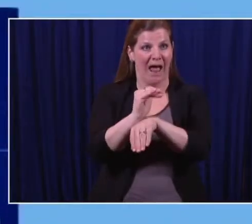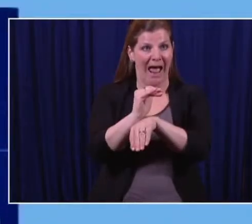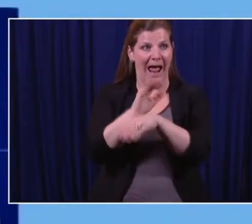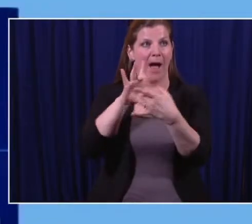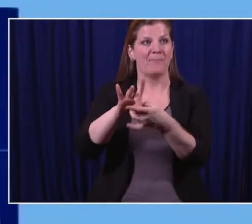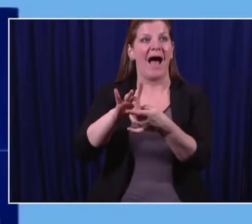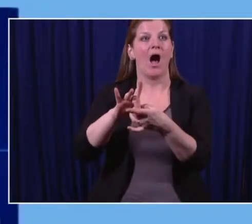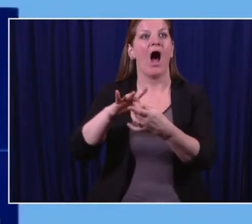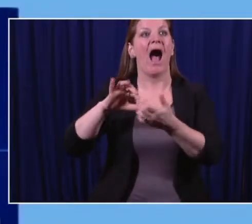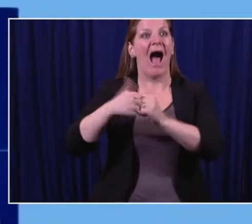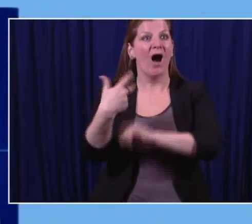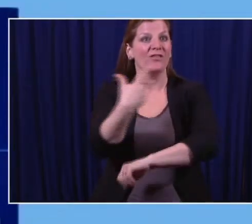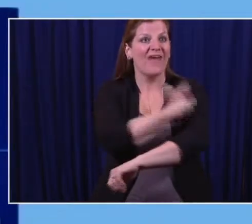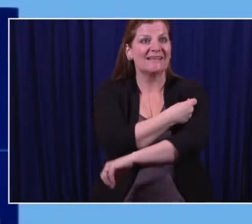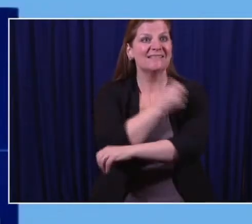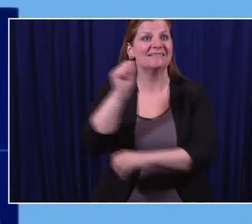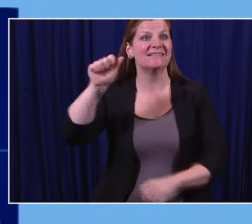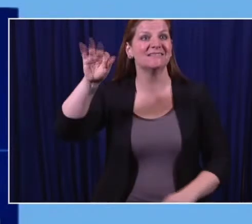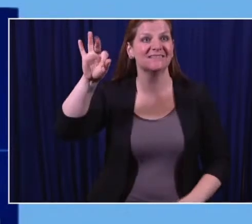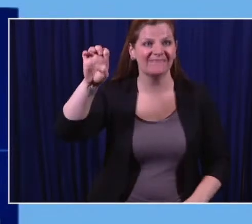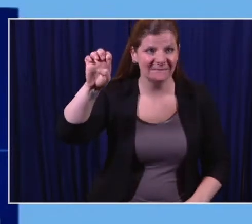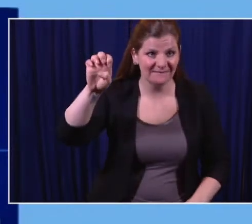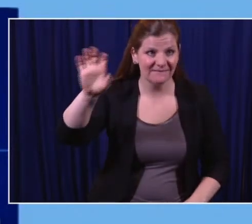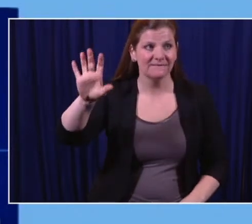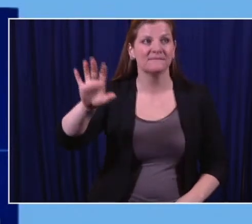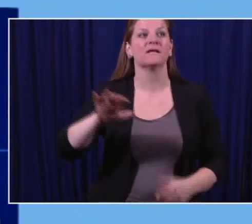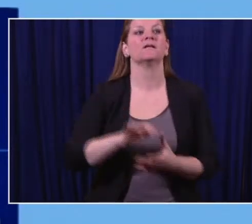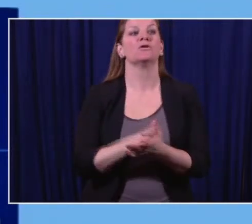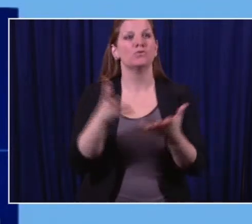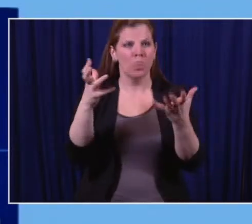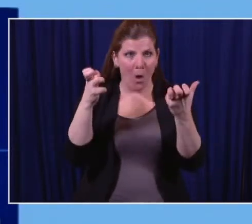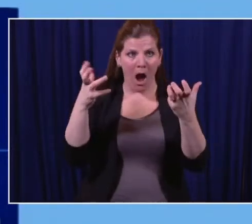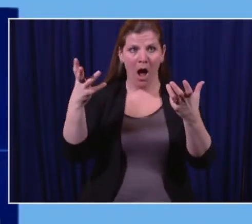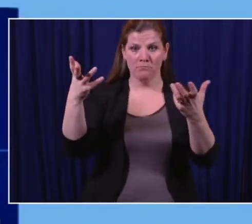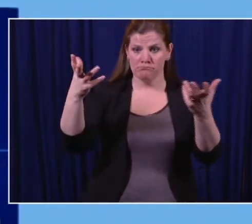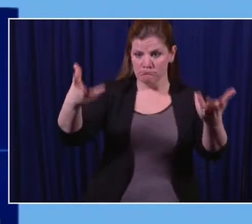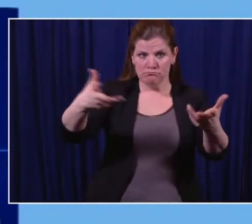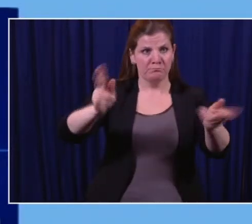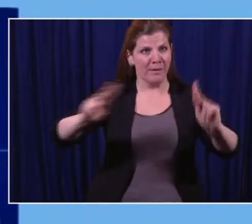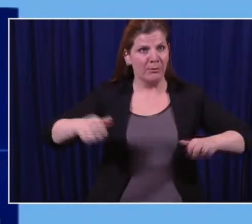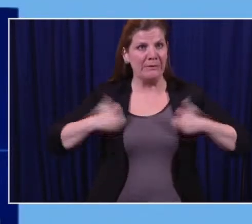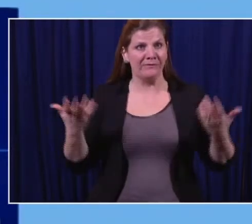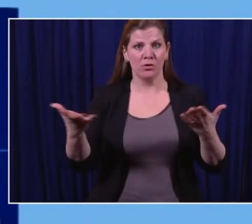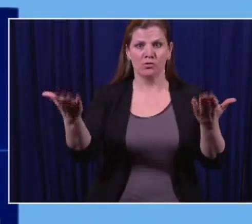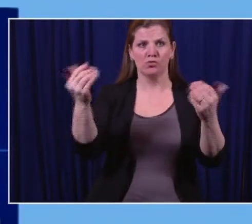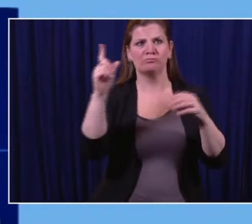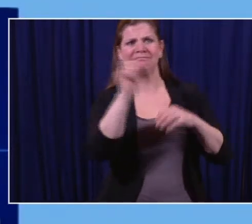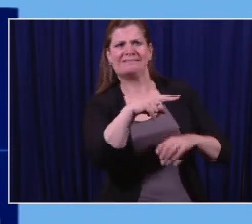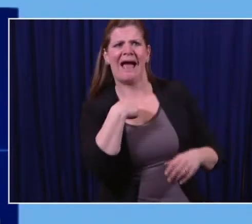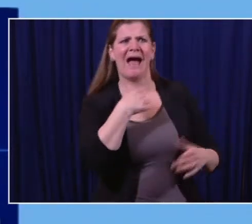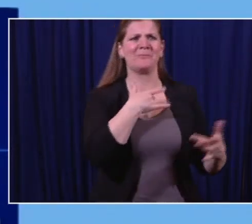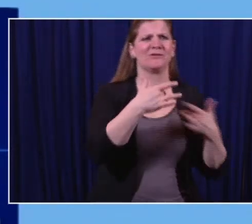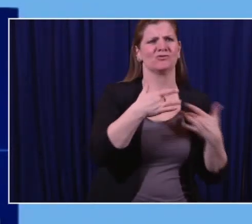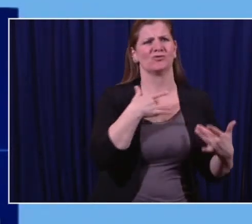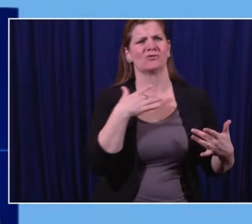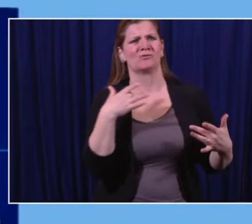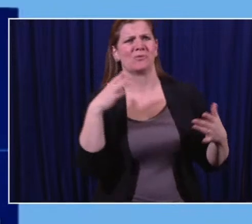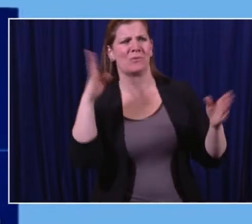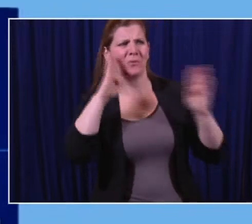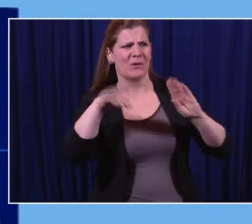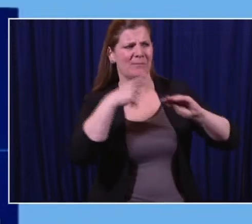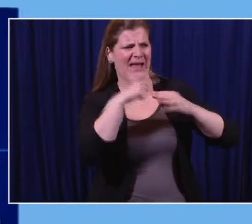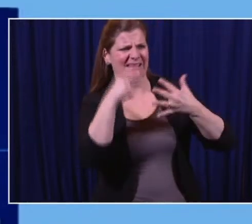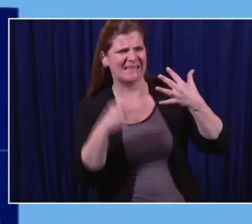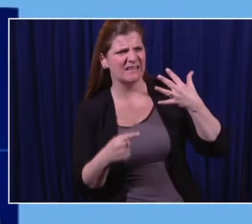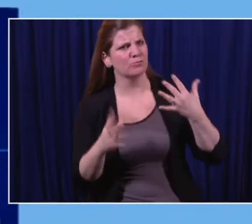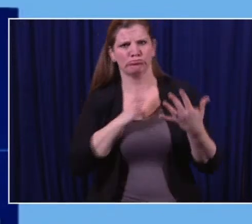the vaccine. To help address Ohioans' concerns and drive community conversations, we have scheduled virtual town hall meetings where you